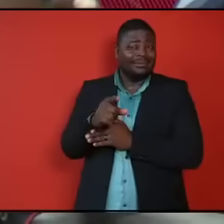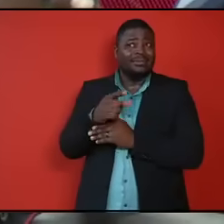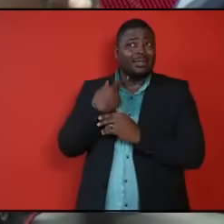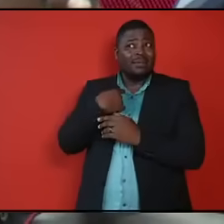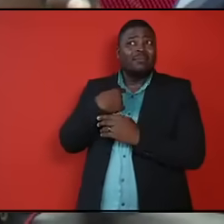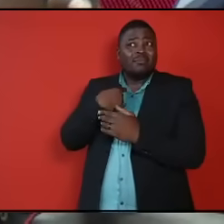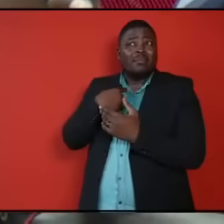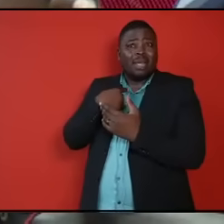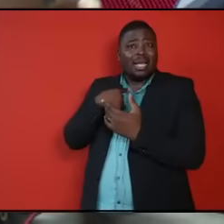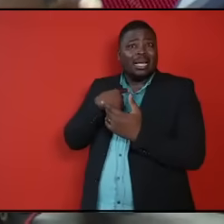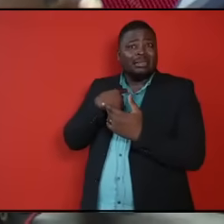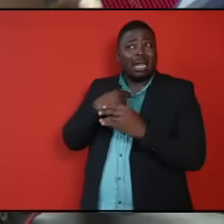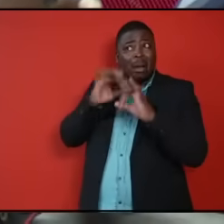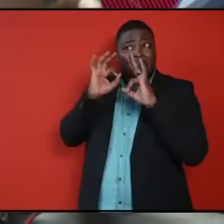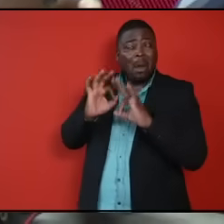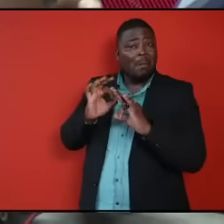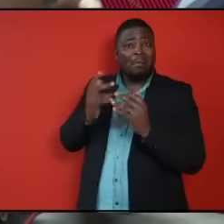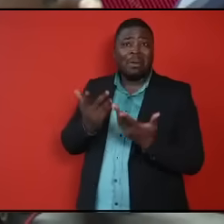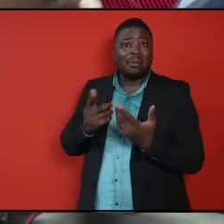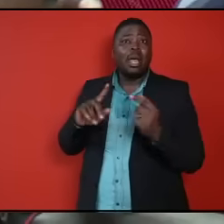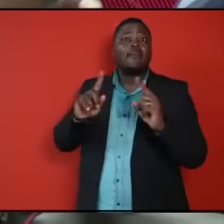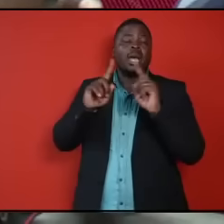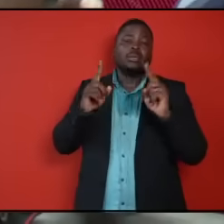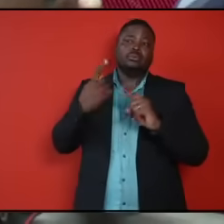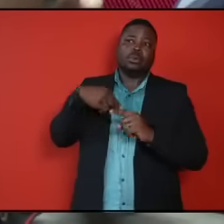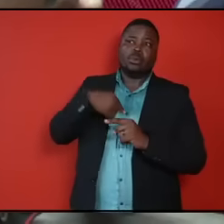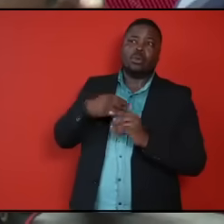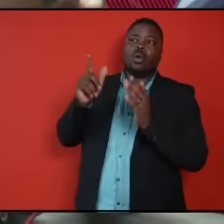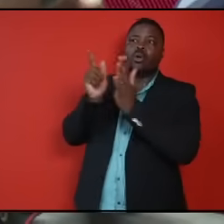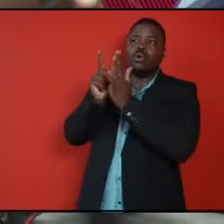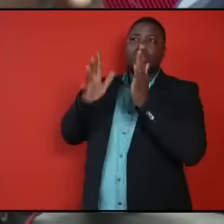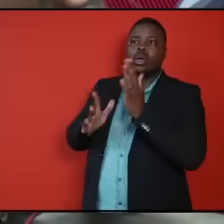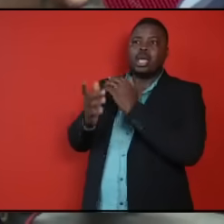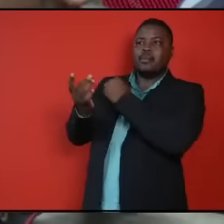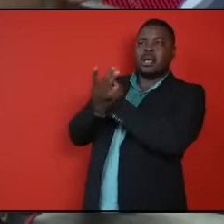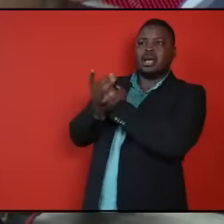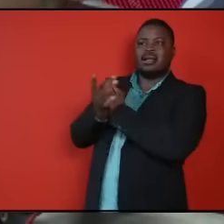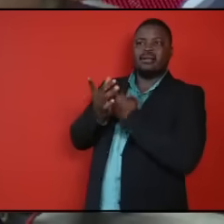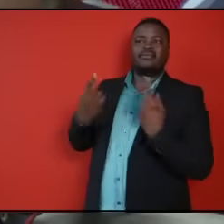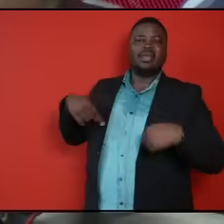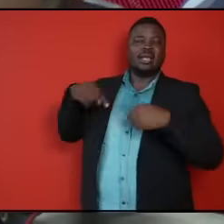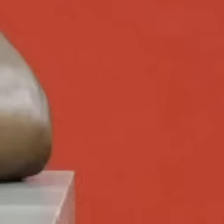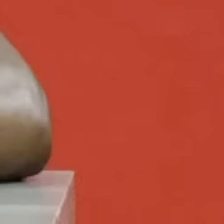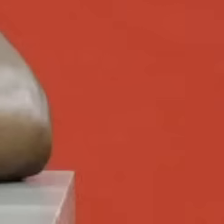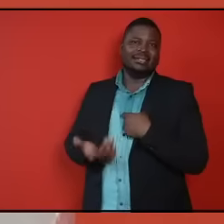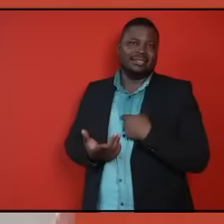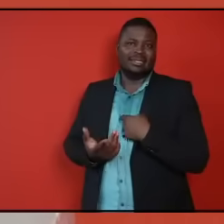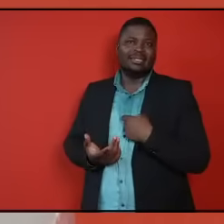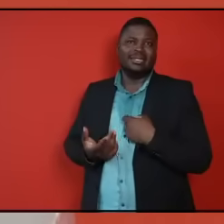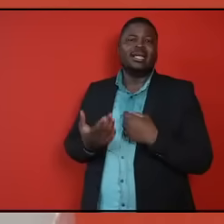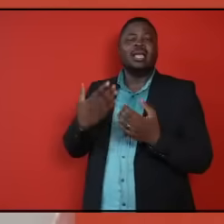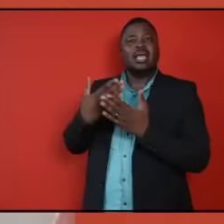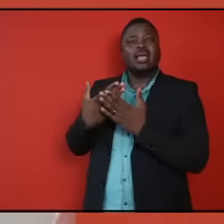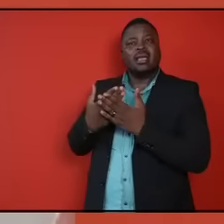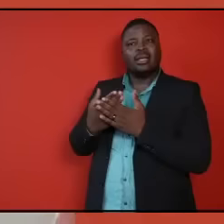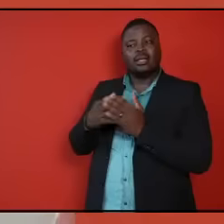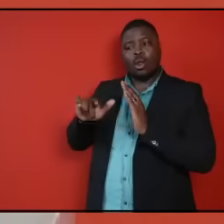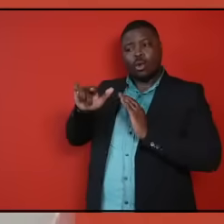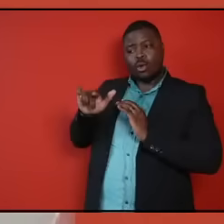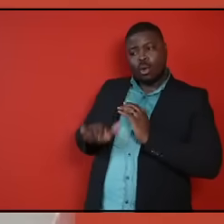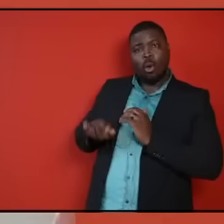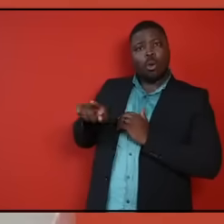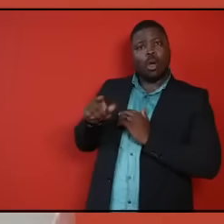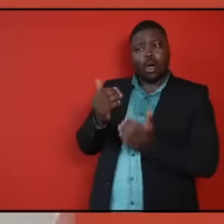And we are taking a legal advice as to, can the lower court compel